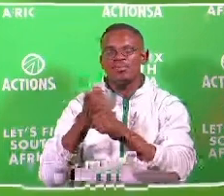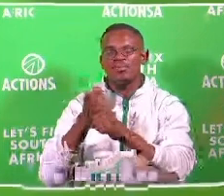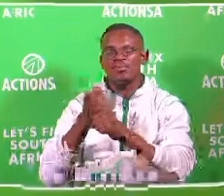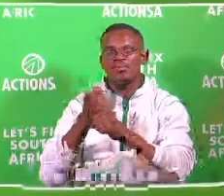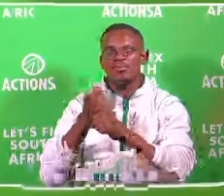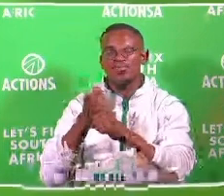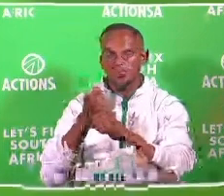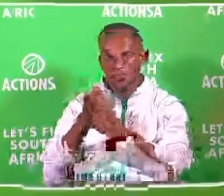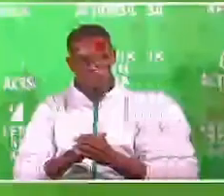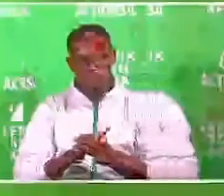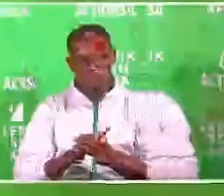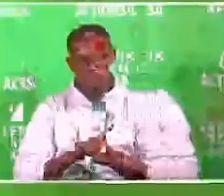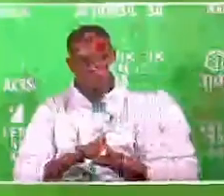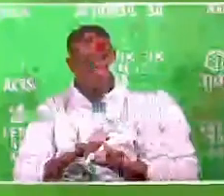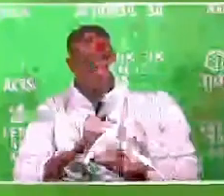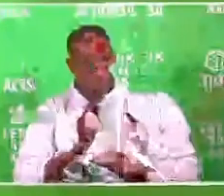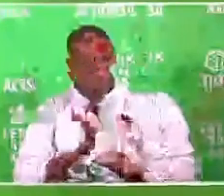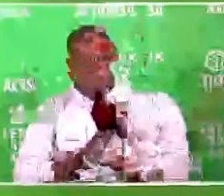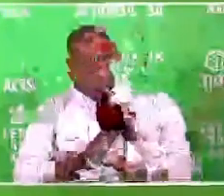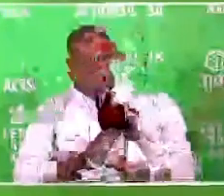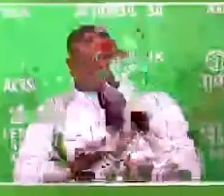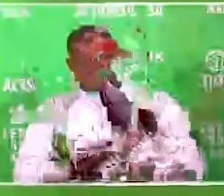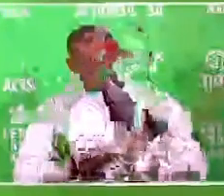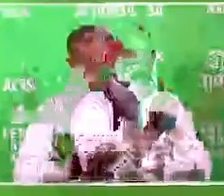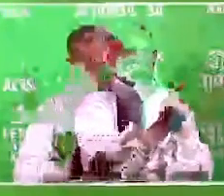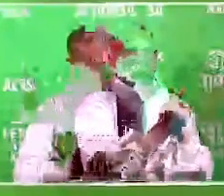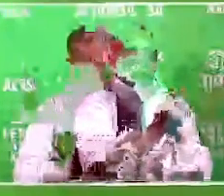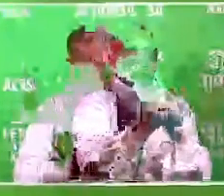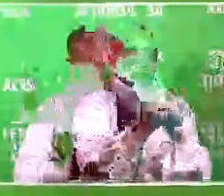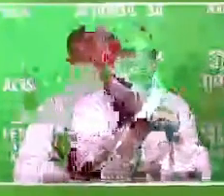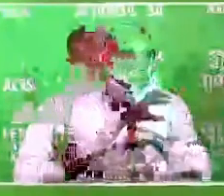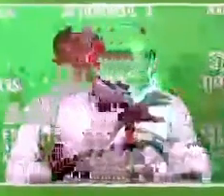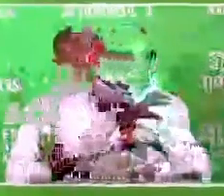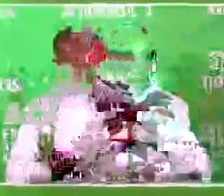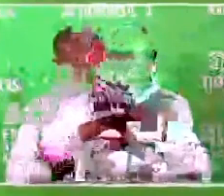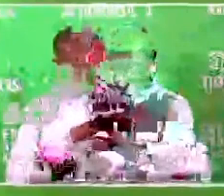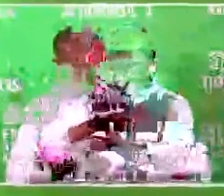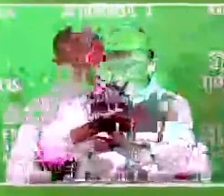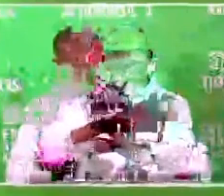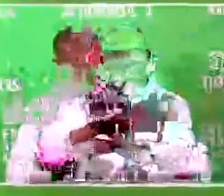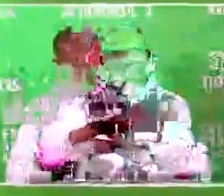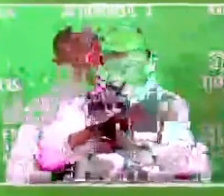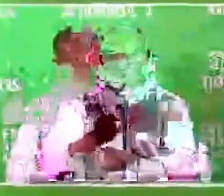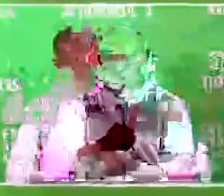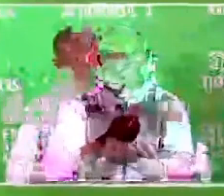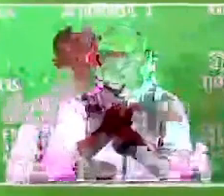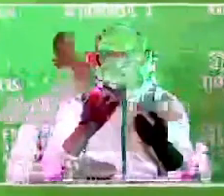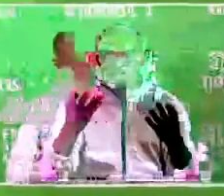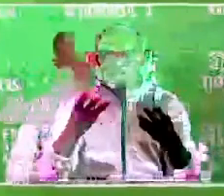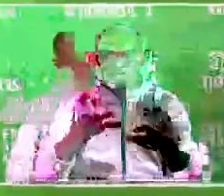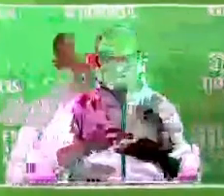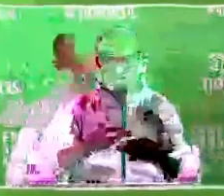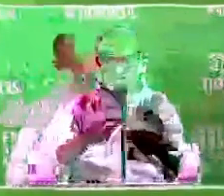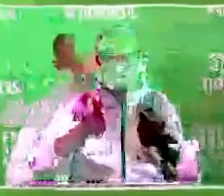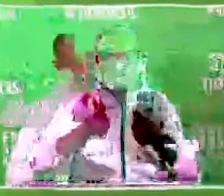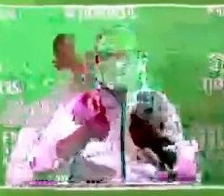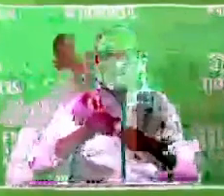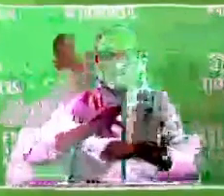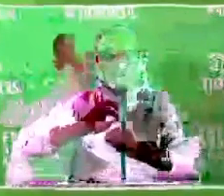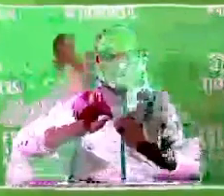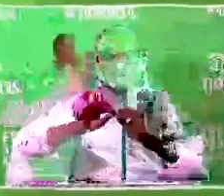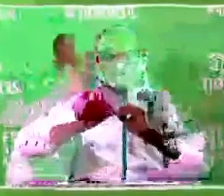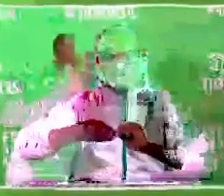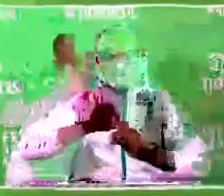We came together from all corners of this country to provide solutions to fix our country, South